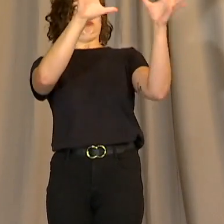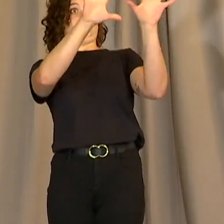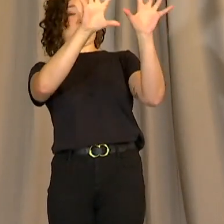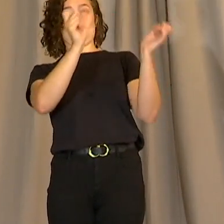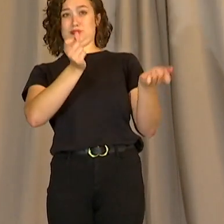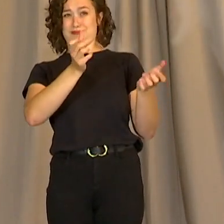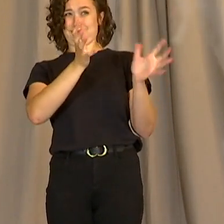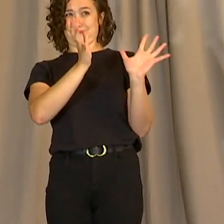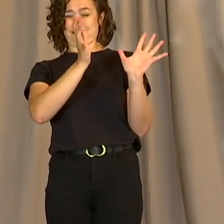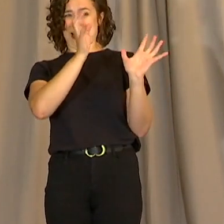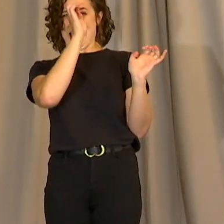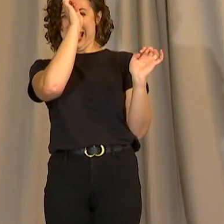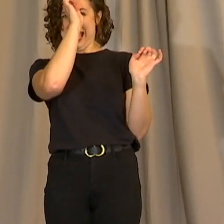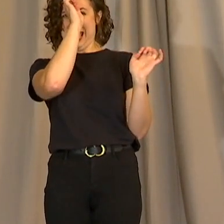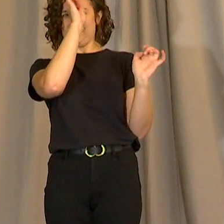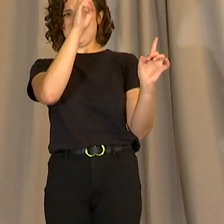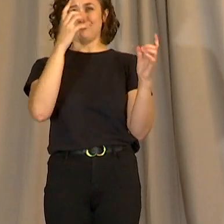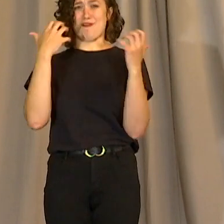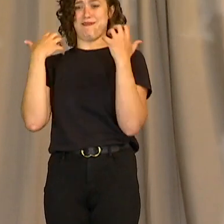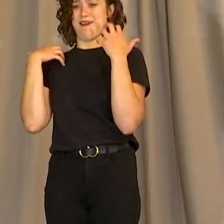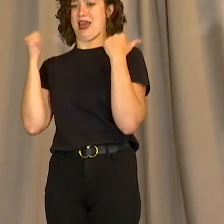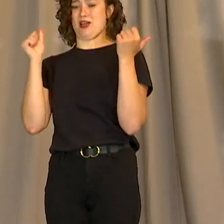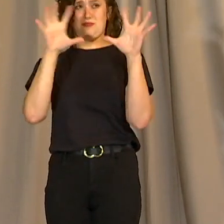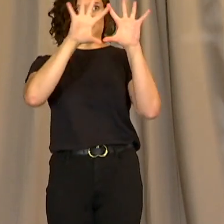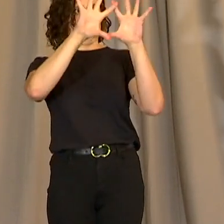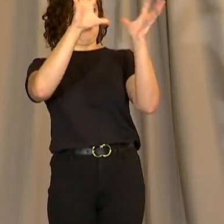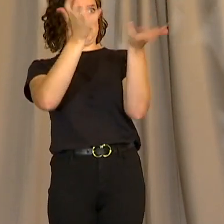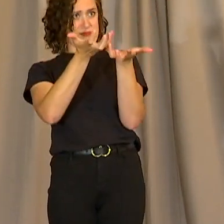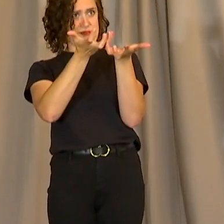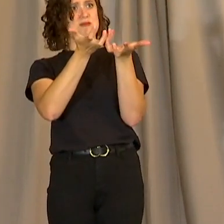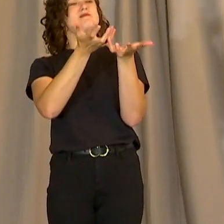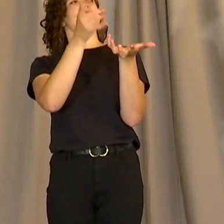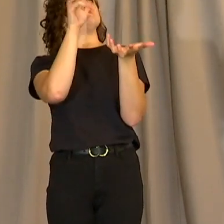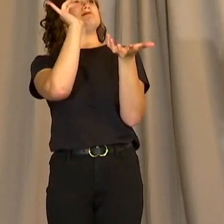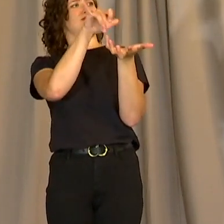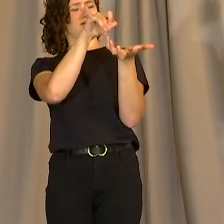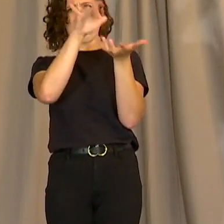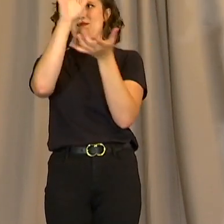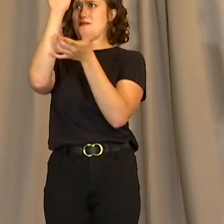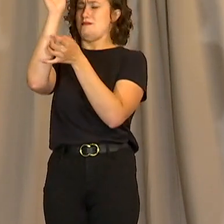how education and health coupled by the